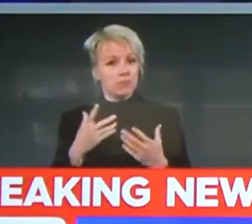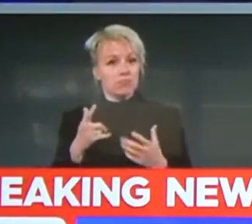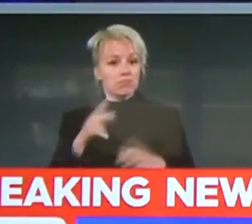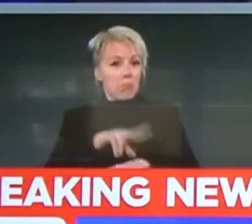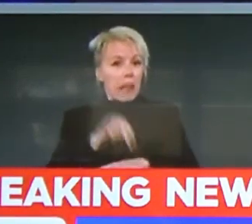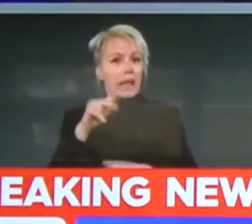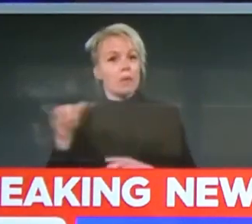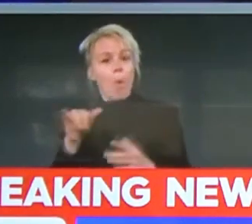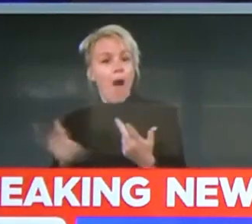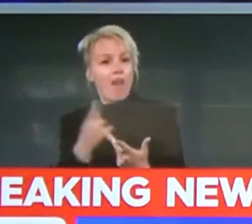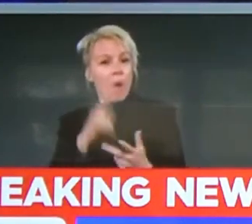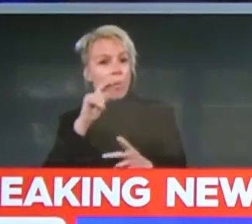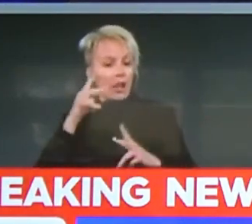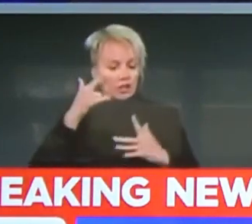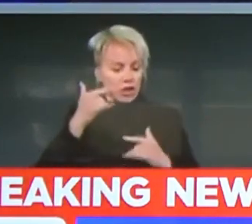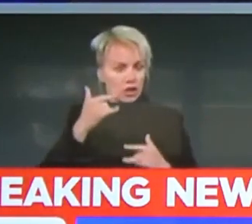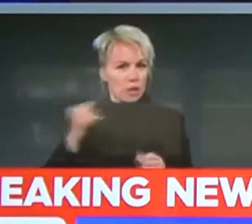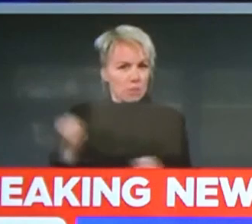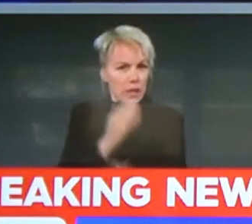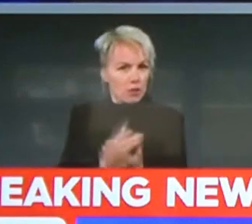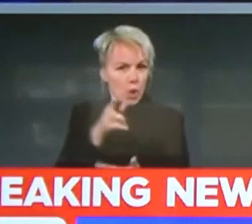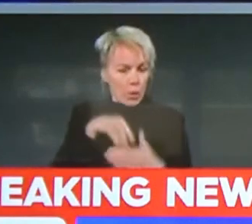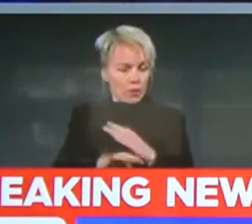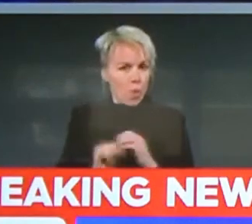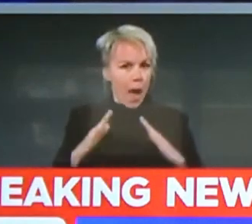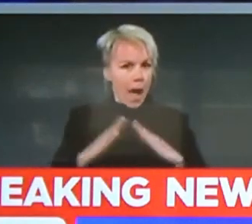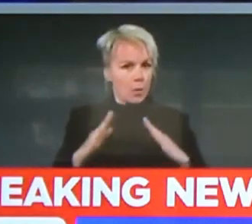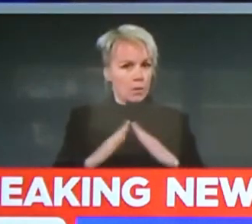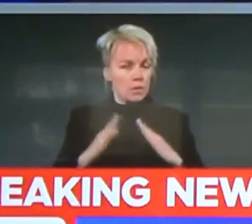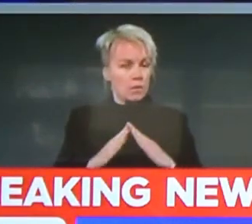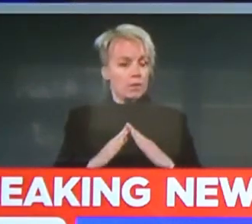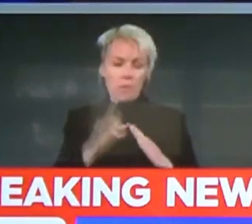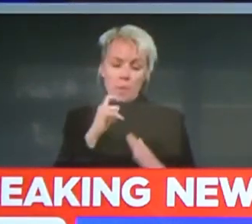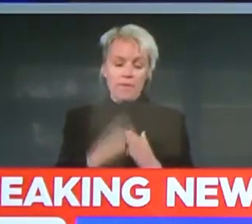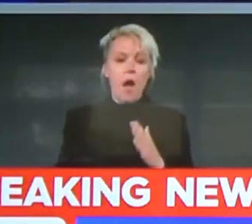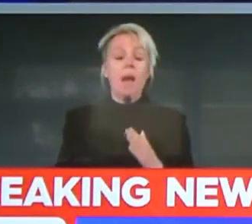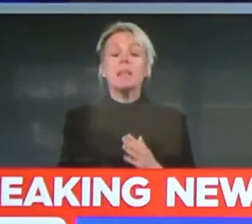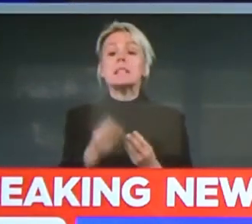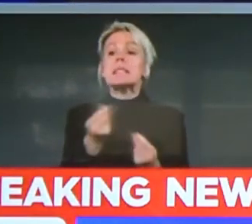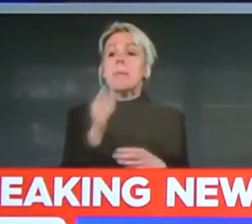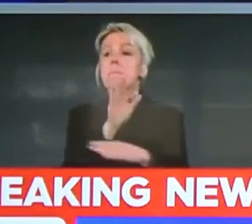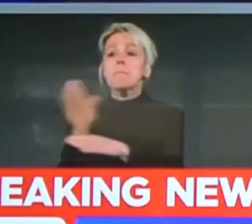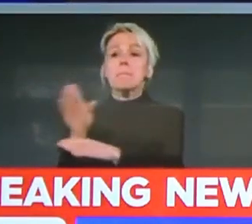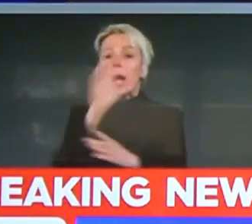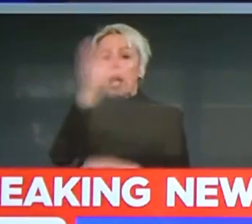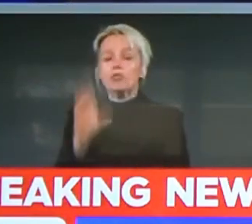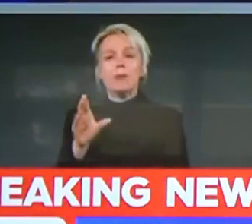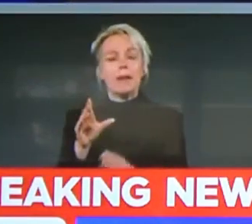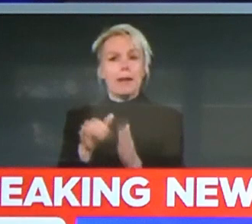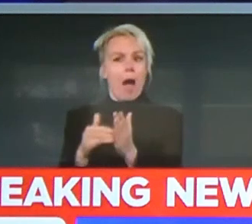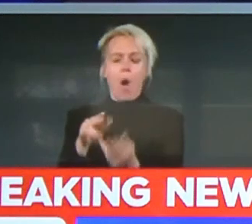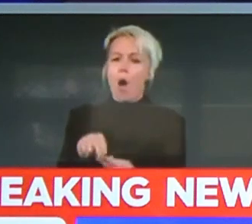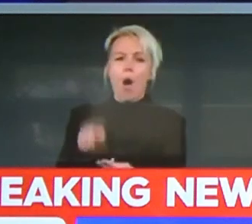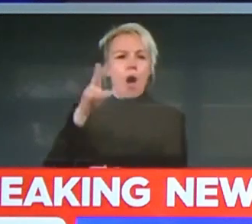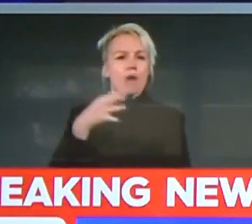the community at risk as a return traveller. People coming back from some countries, and you know which ones they are, have a high risk now